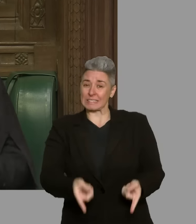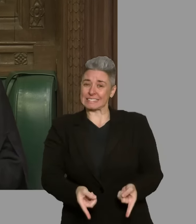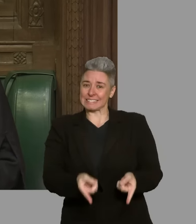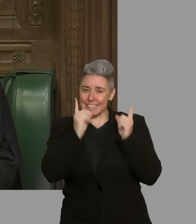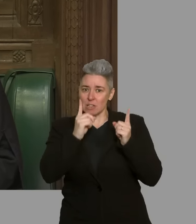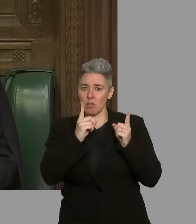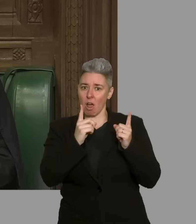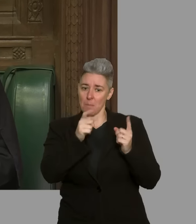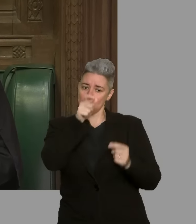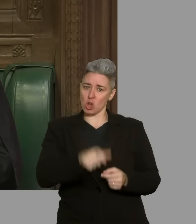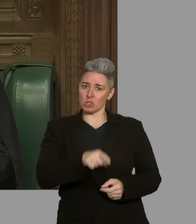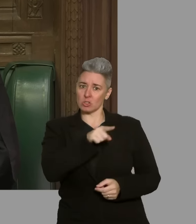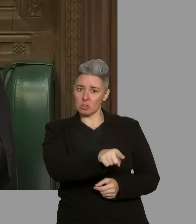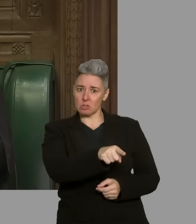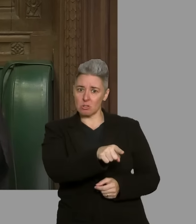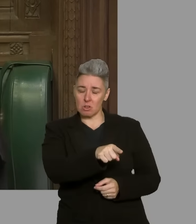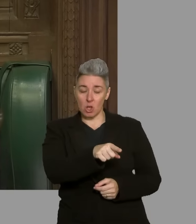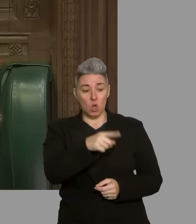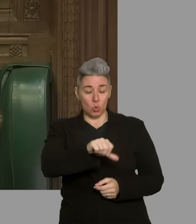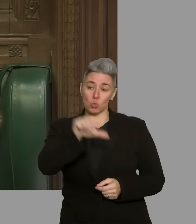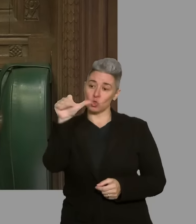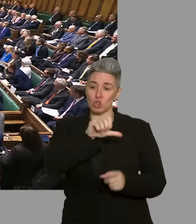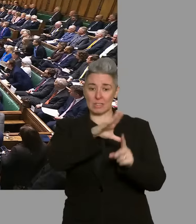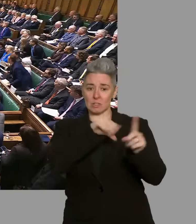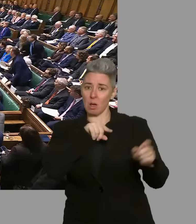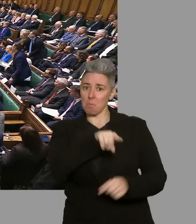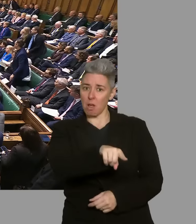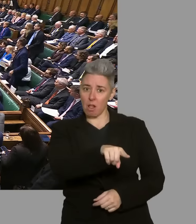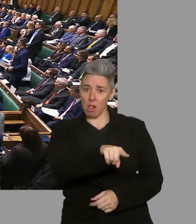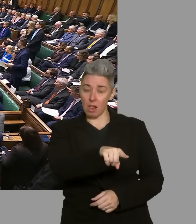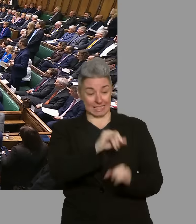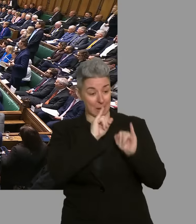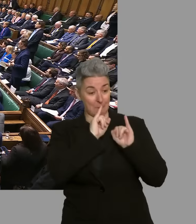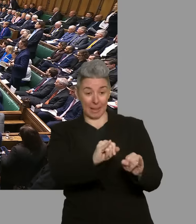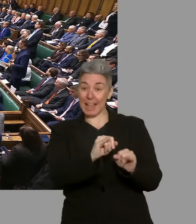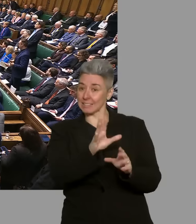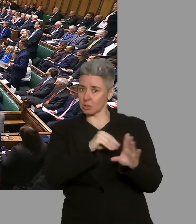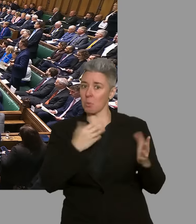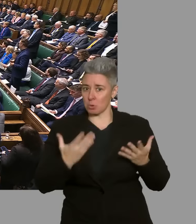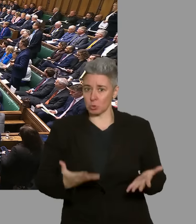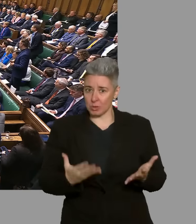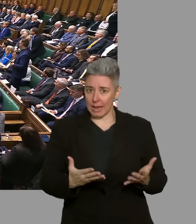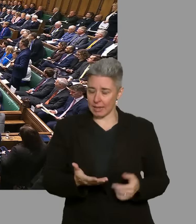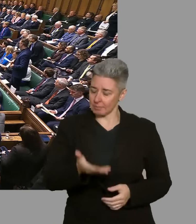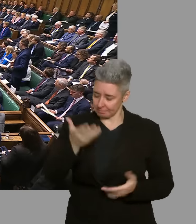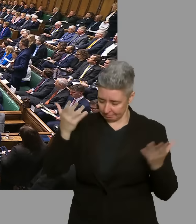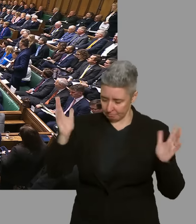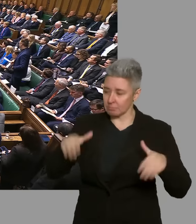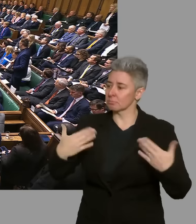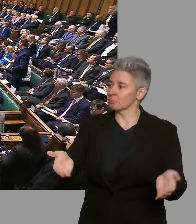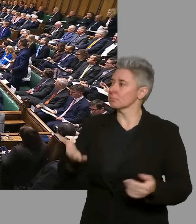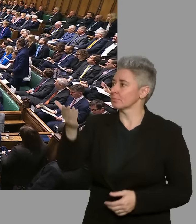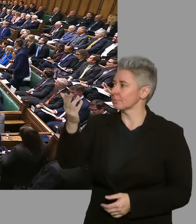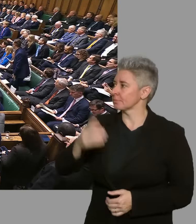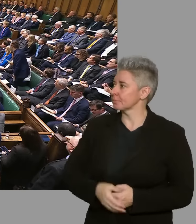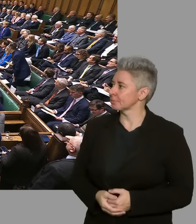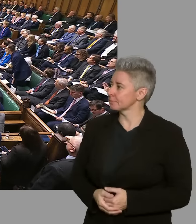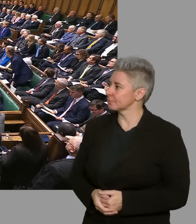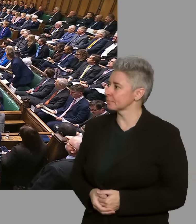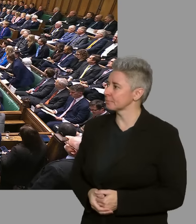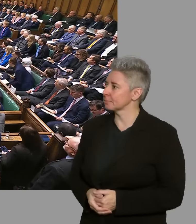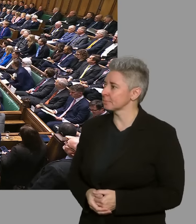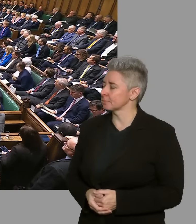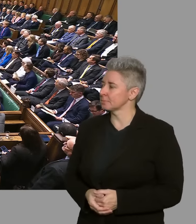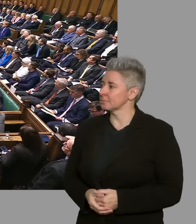It's certainly a bad one today. Sir Joseph. Mr. Speaker, despite extra government funding,